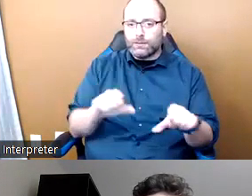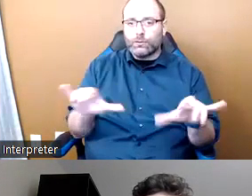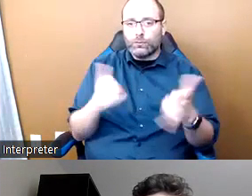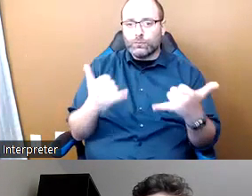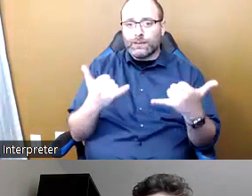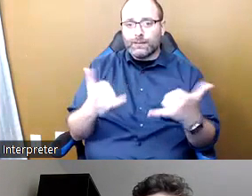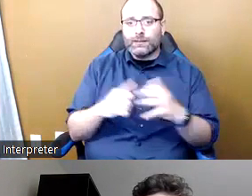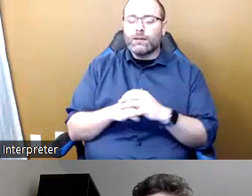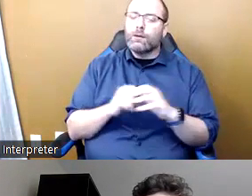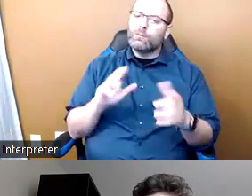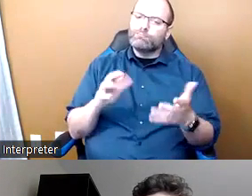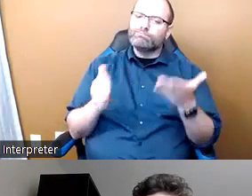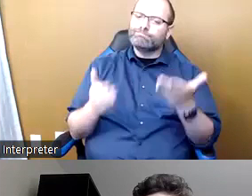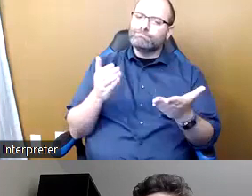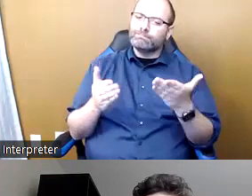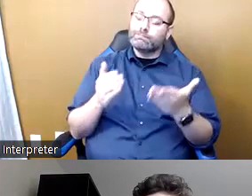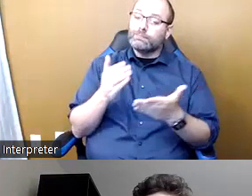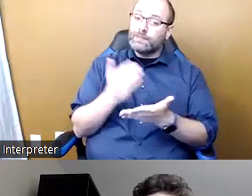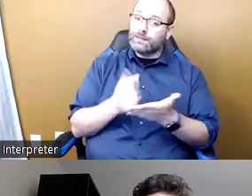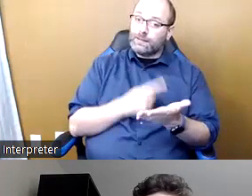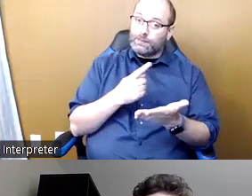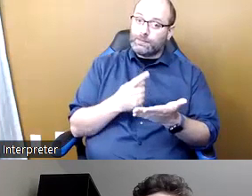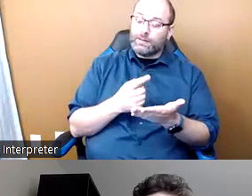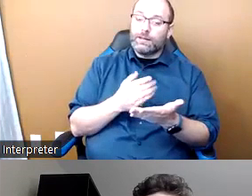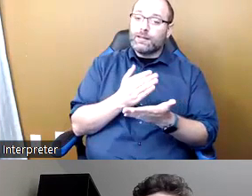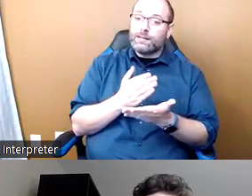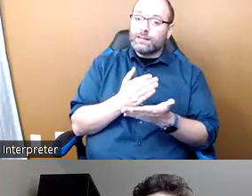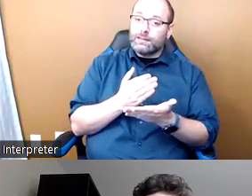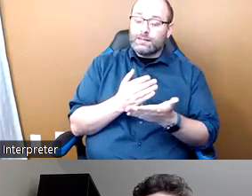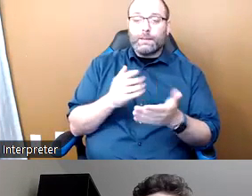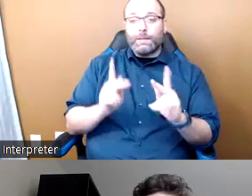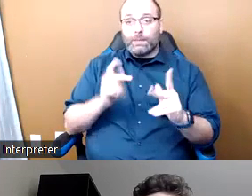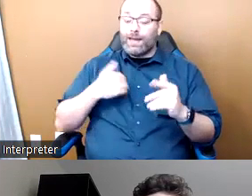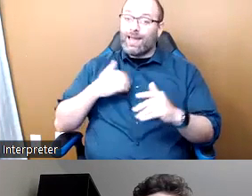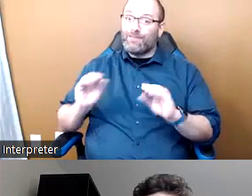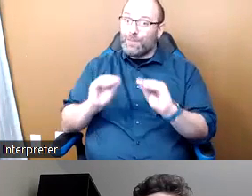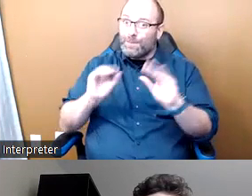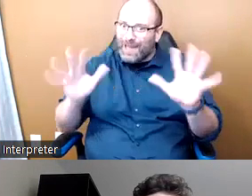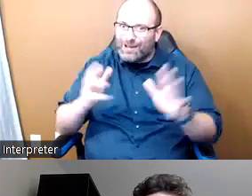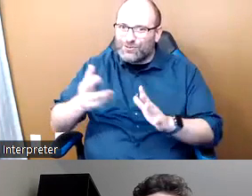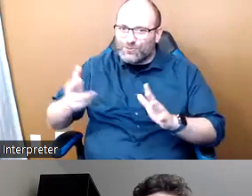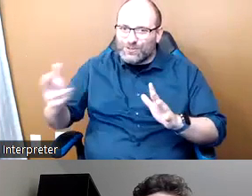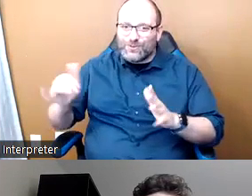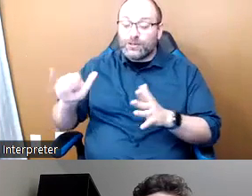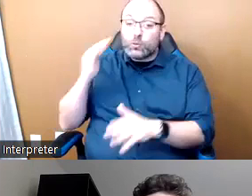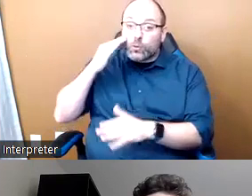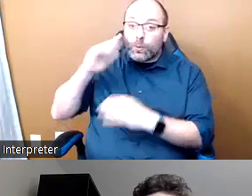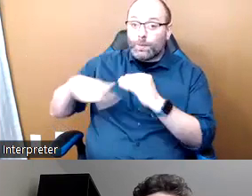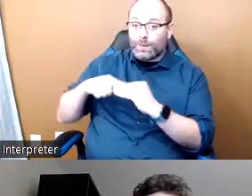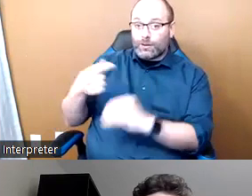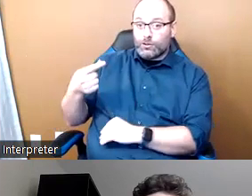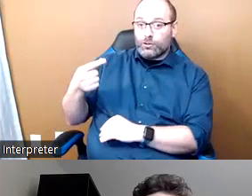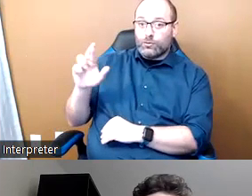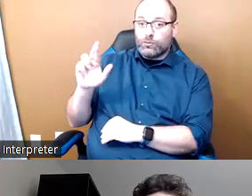moment. Or sometimes people do have like magical resources that they're like, oh, have you thought about this? Did you know that there's this grant that you can apply